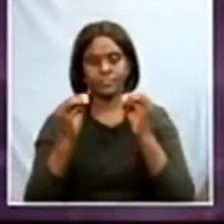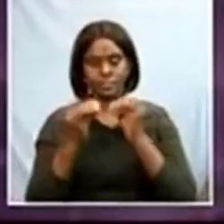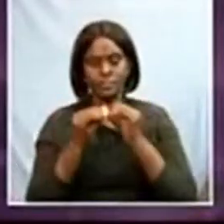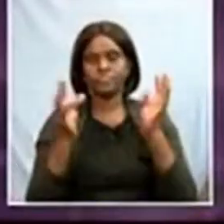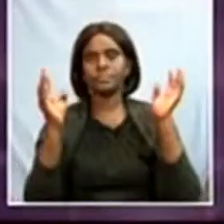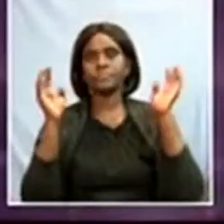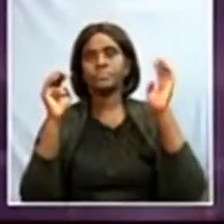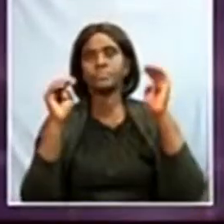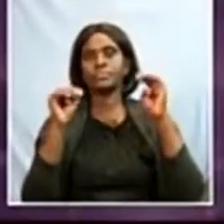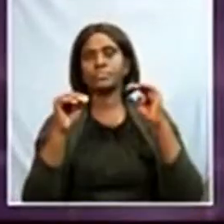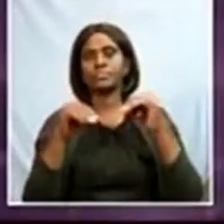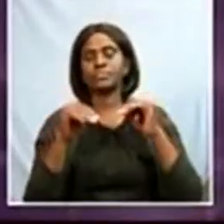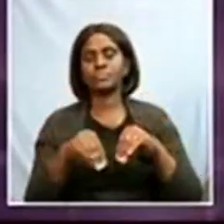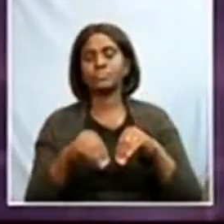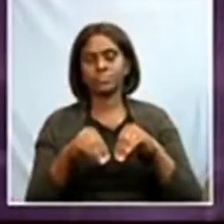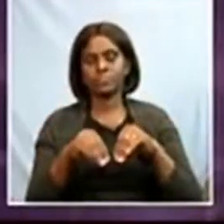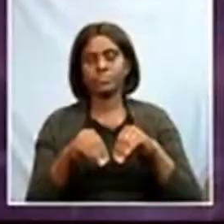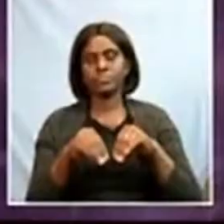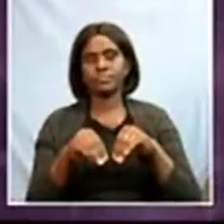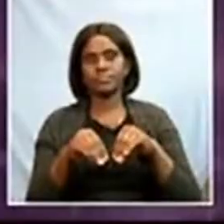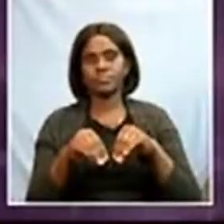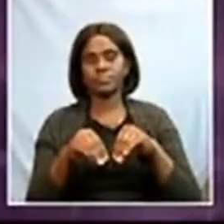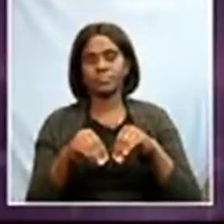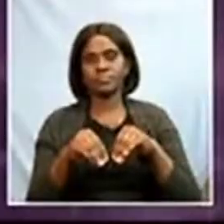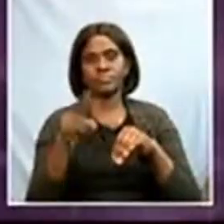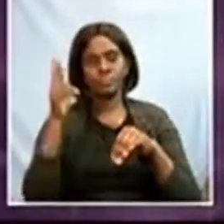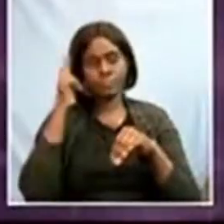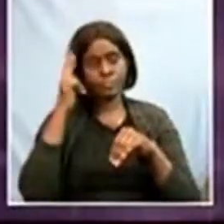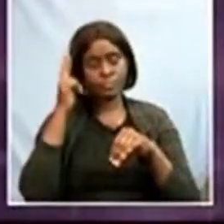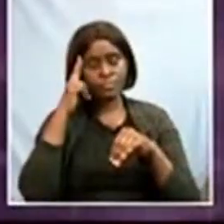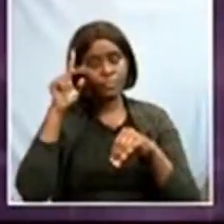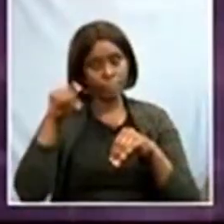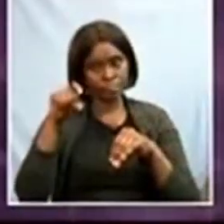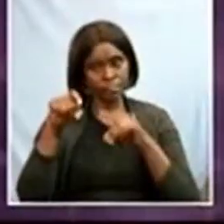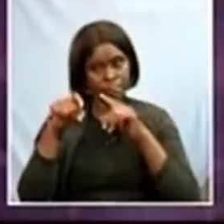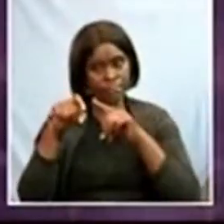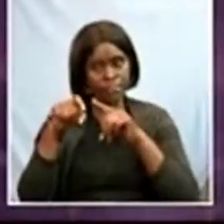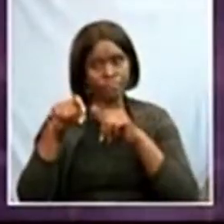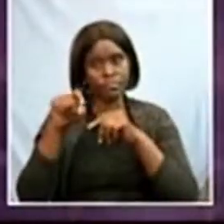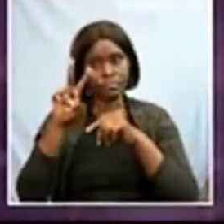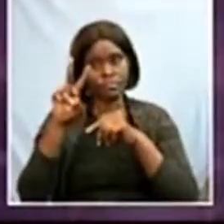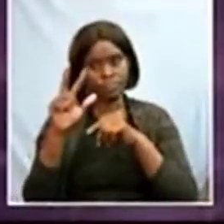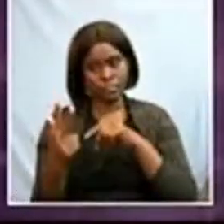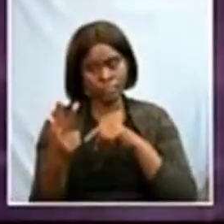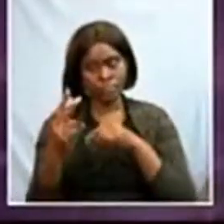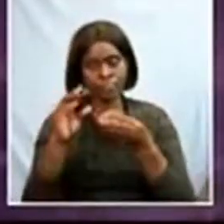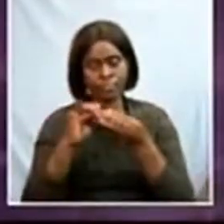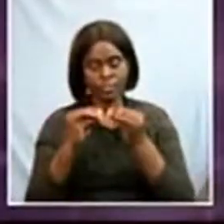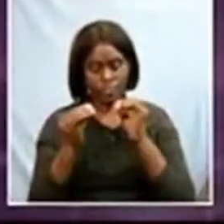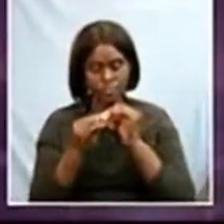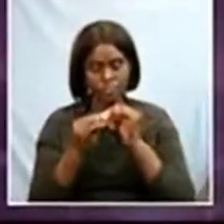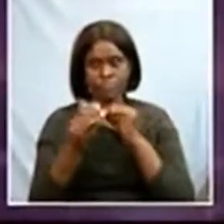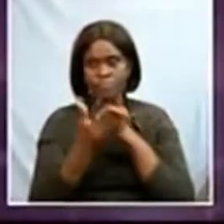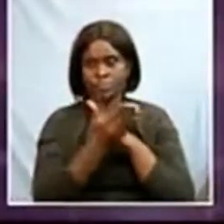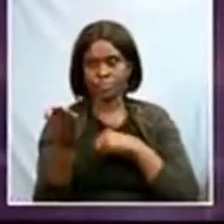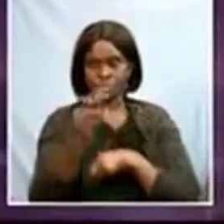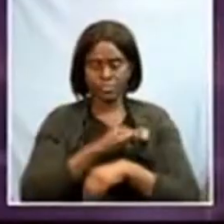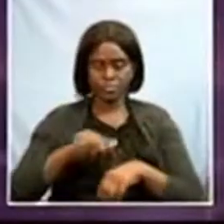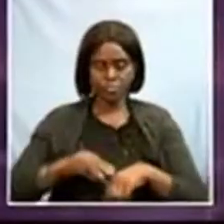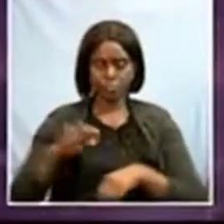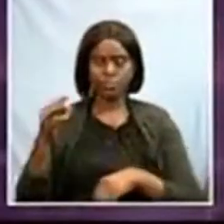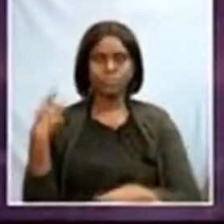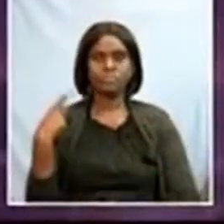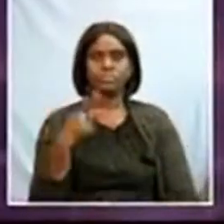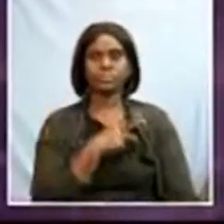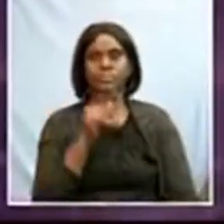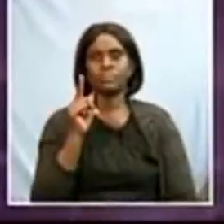collapse of the quorum. Remember, it is a requirement that 2/3 of the member of